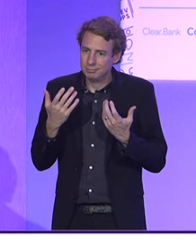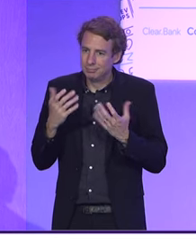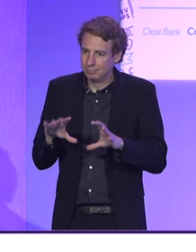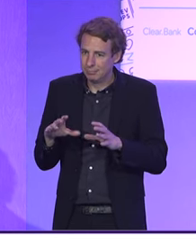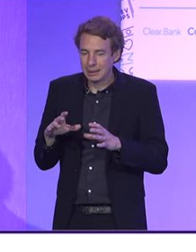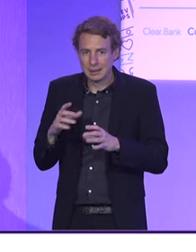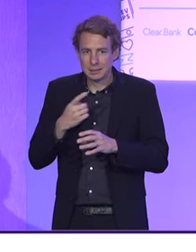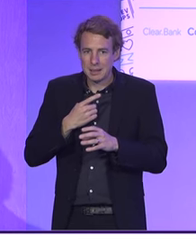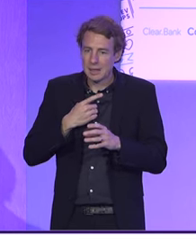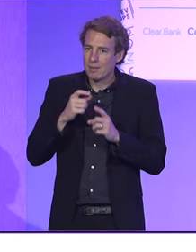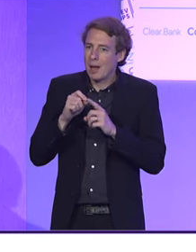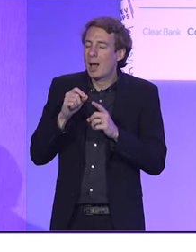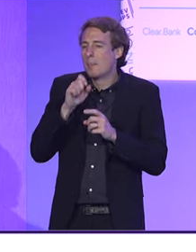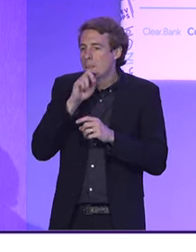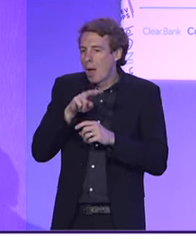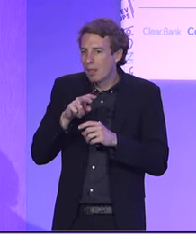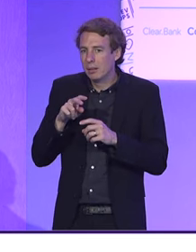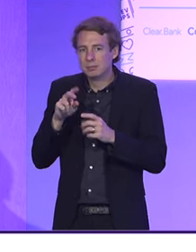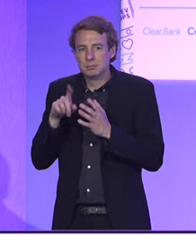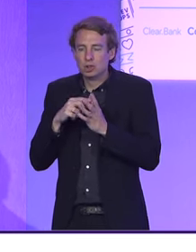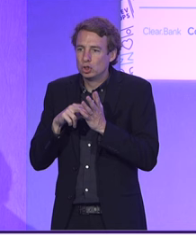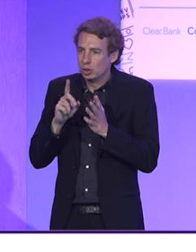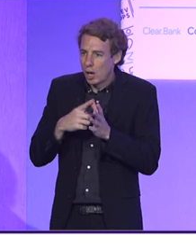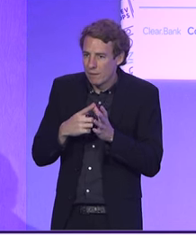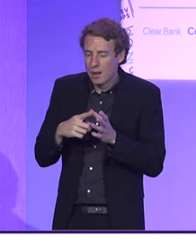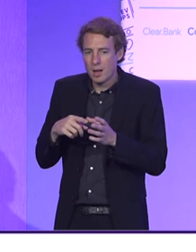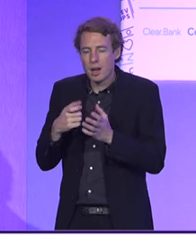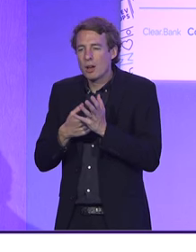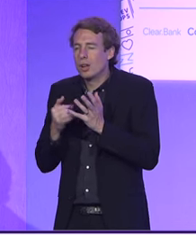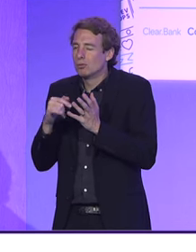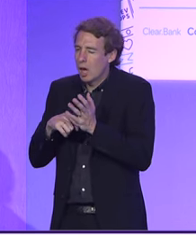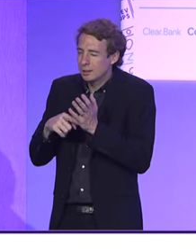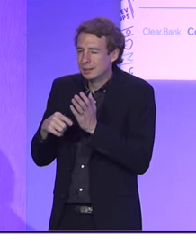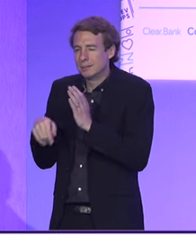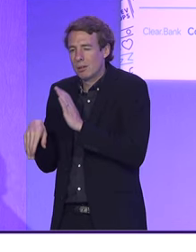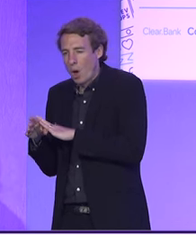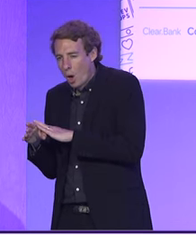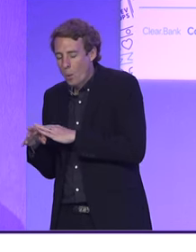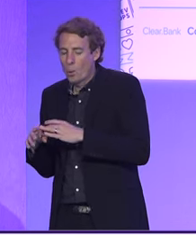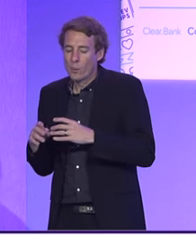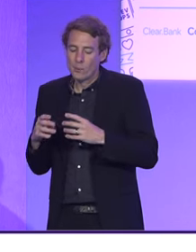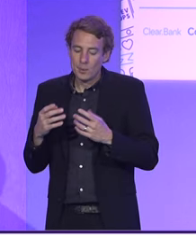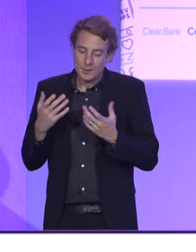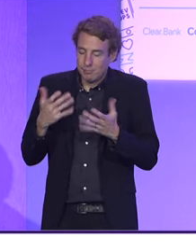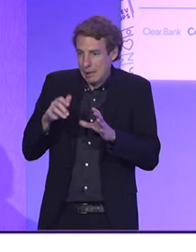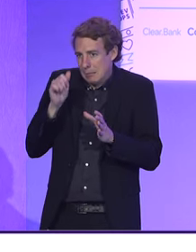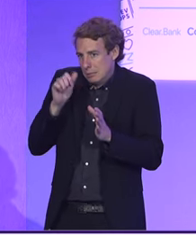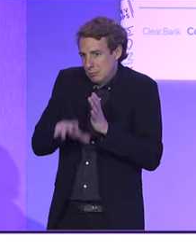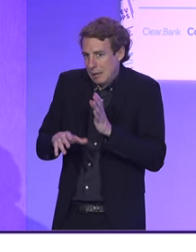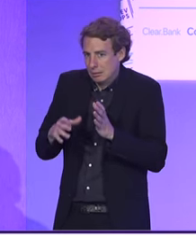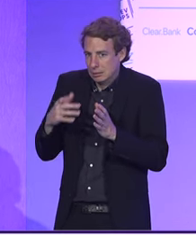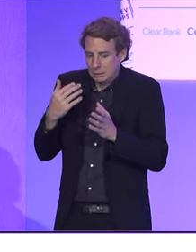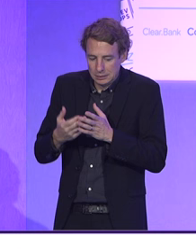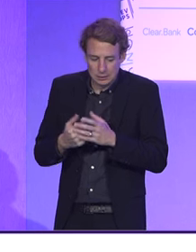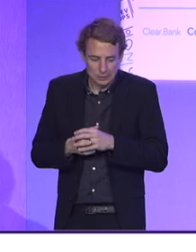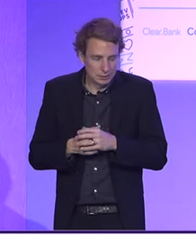in Python, in Java, in Rust, in Go. I have a experience. I was in a company that basically, okay, half